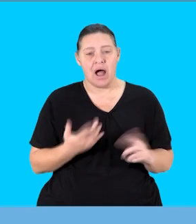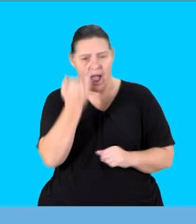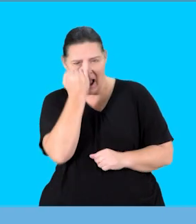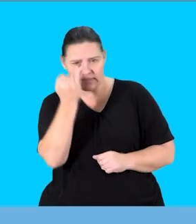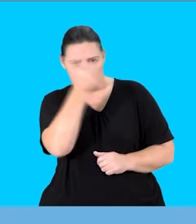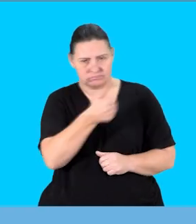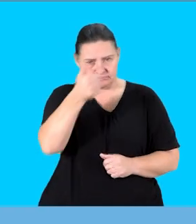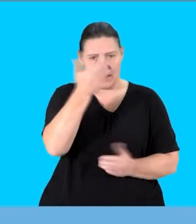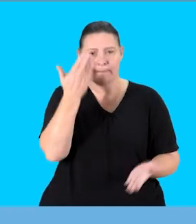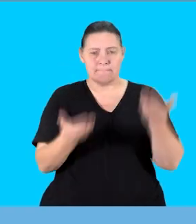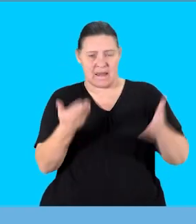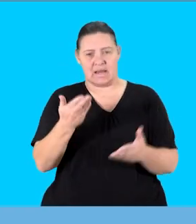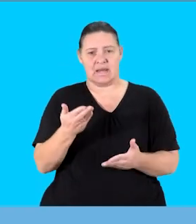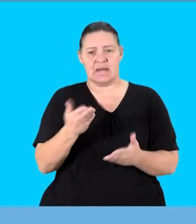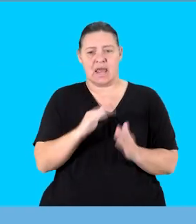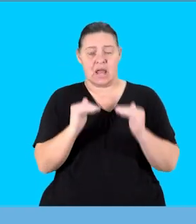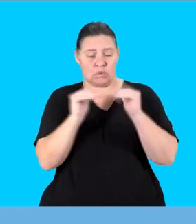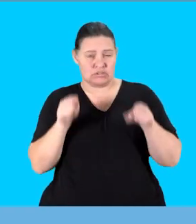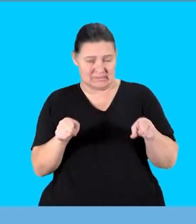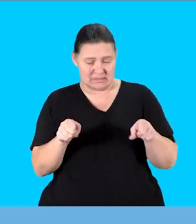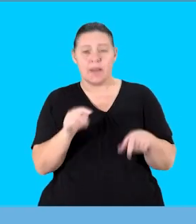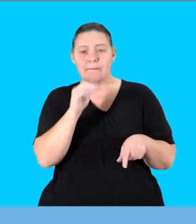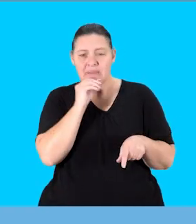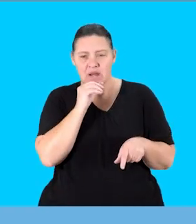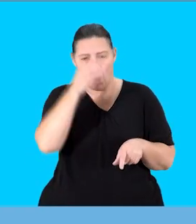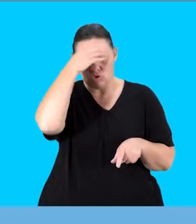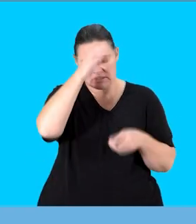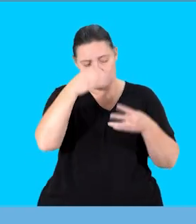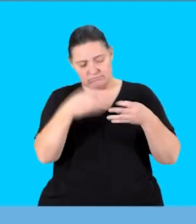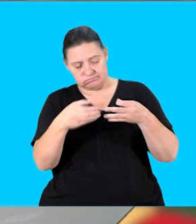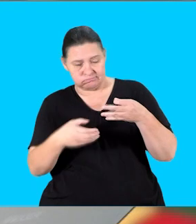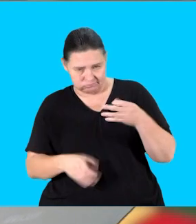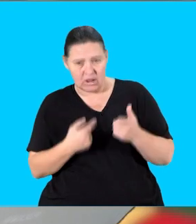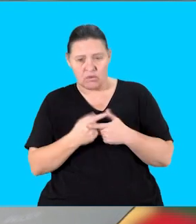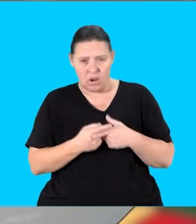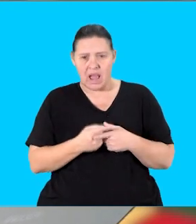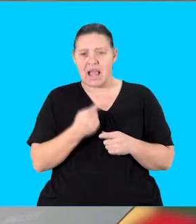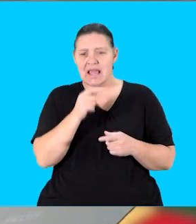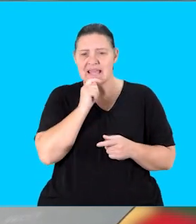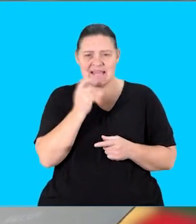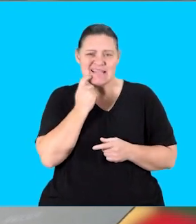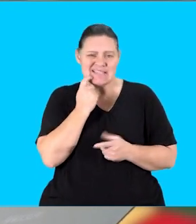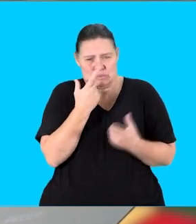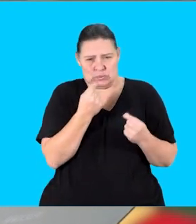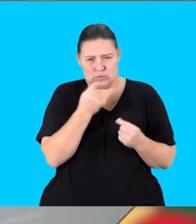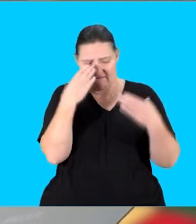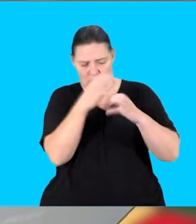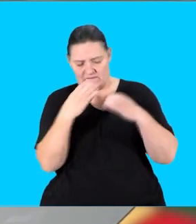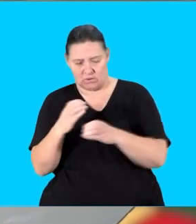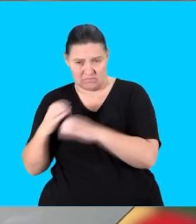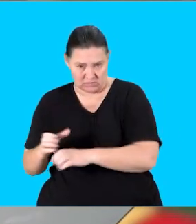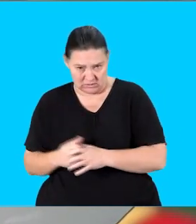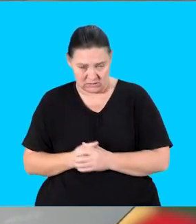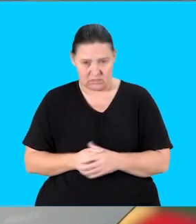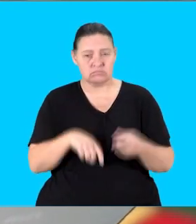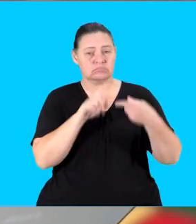with our main idea being the balancing equations, you're going to break it into small concepts that we can tackle one at a time. So to start with,